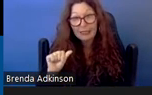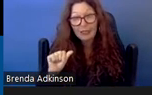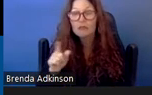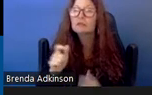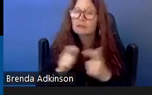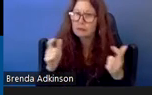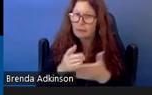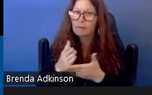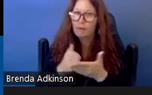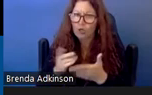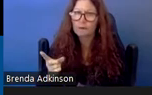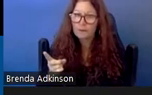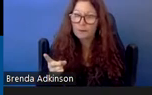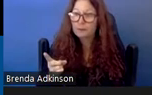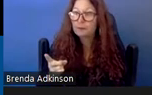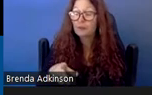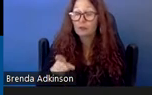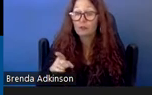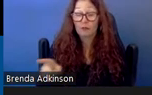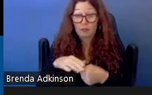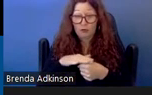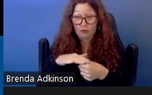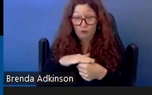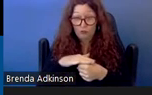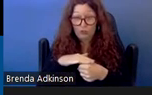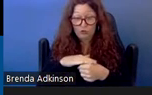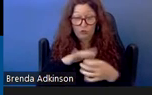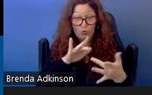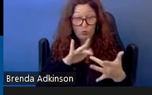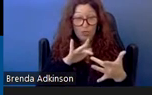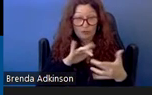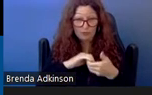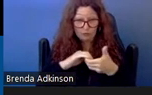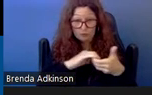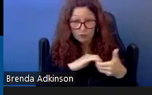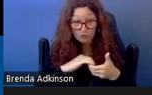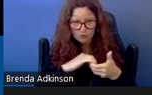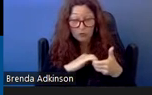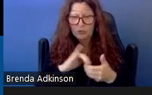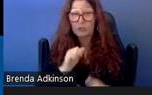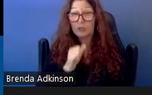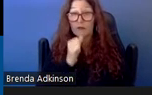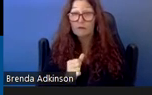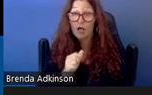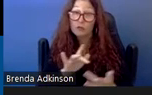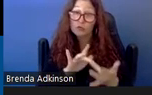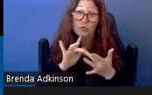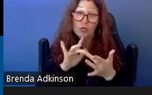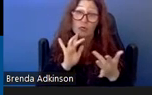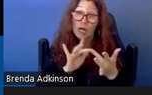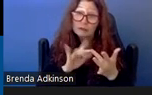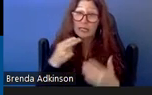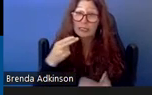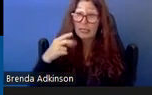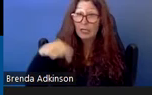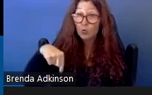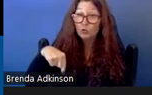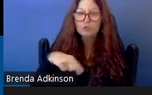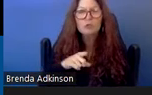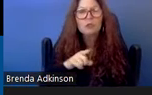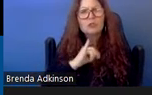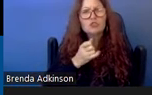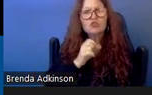So, in a region, you would reach out to your regional counterparts. Otherwise, you can always reach out to headquarters. And Jennifer, I think you provided